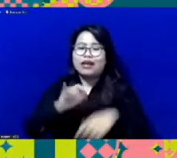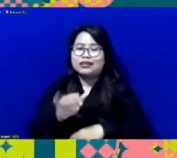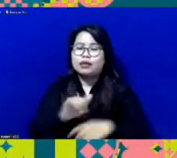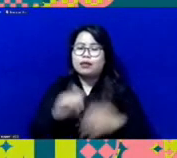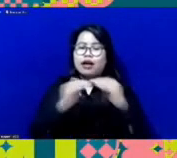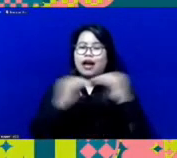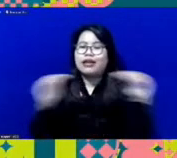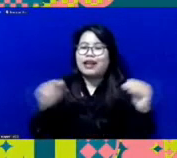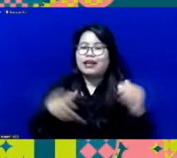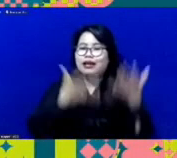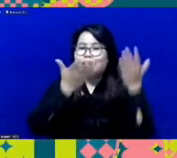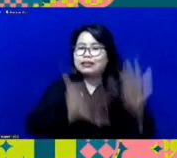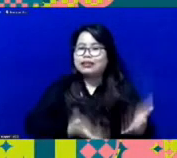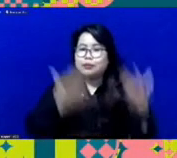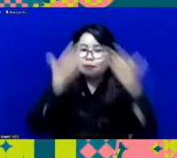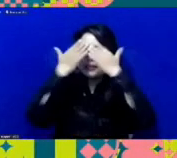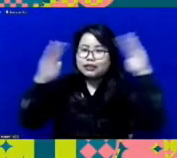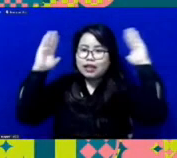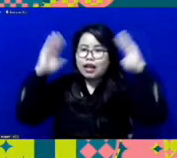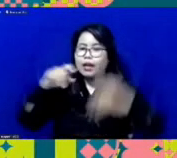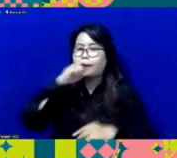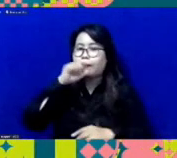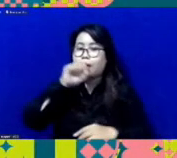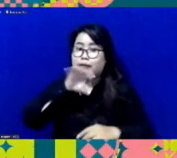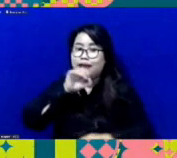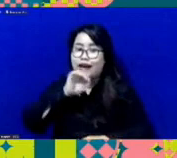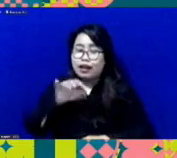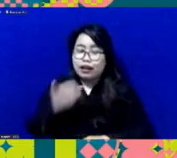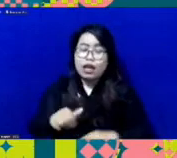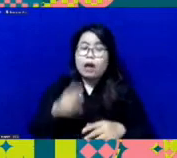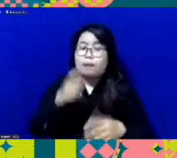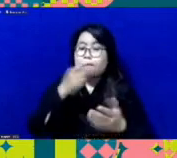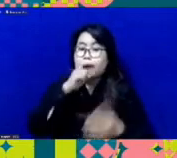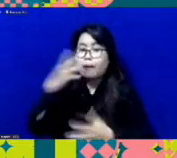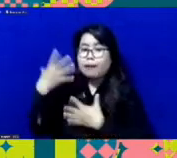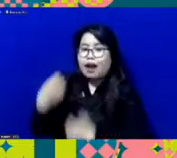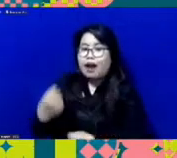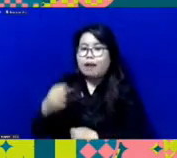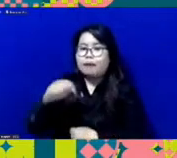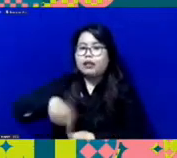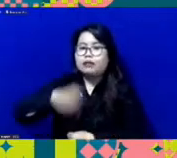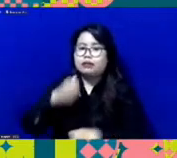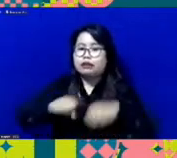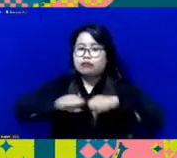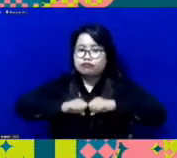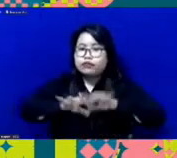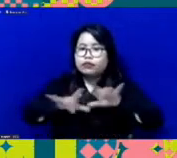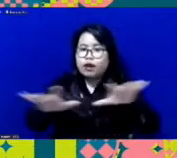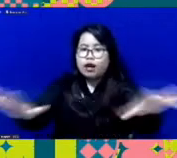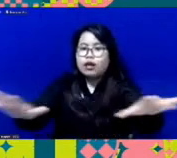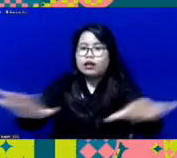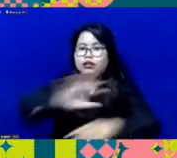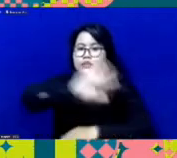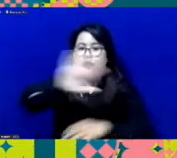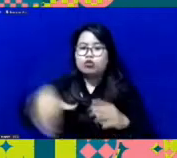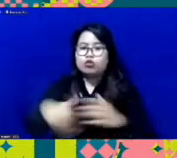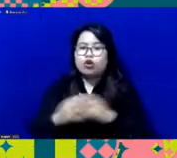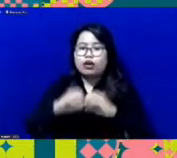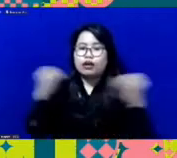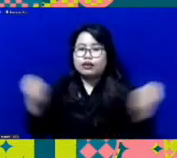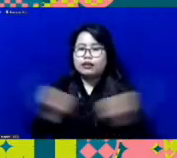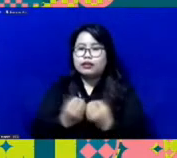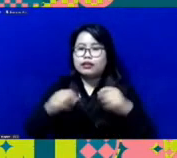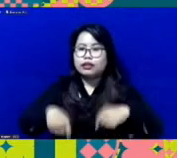speaking of. And this is what you hope will spread throughout all these organizations. And then on top of that, you have this Arabic